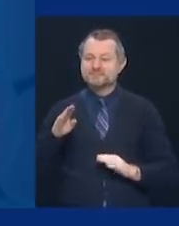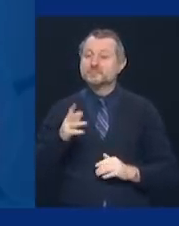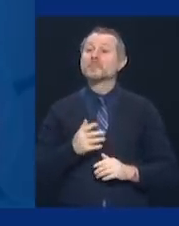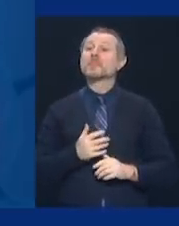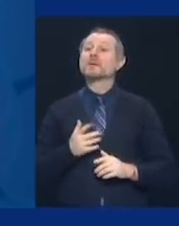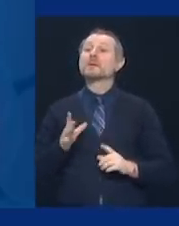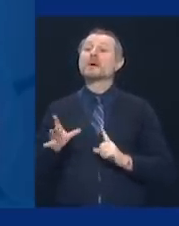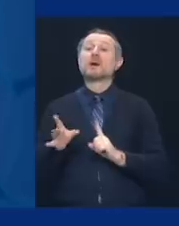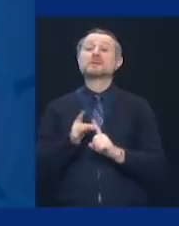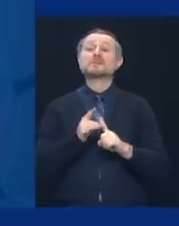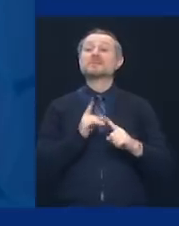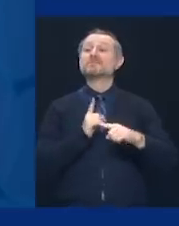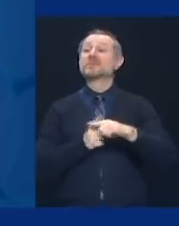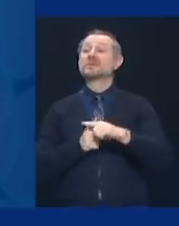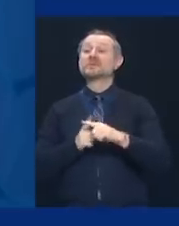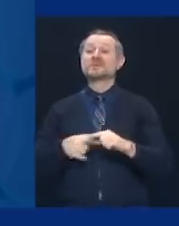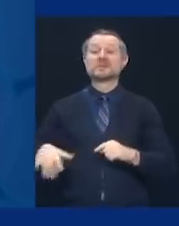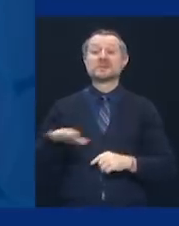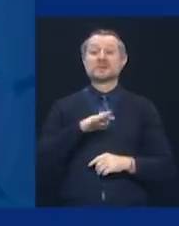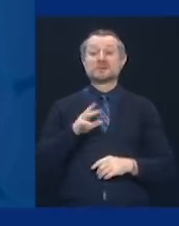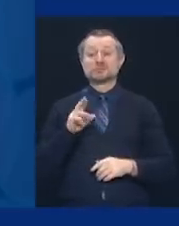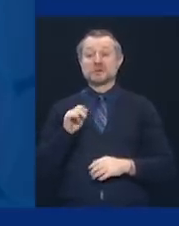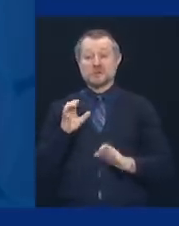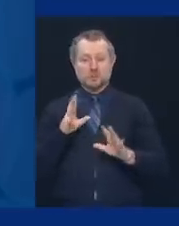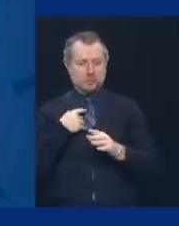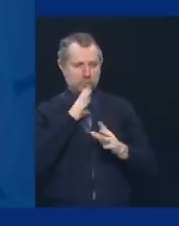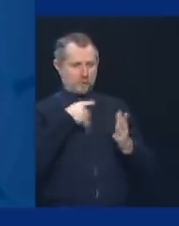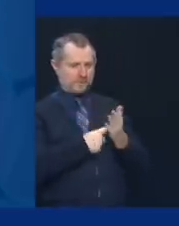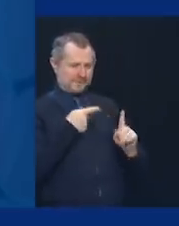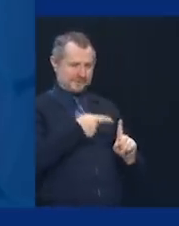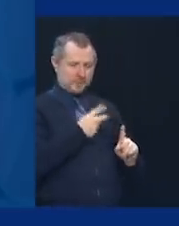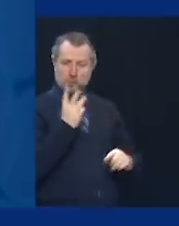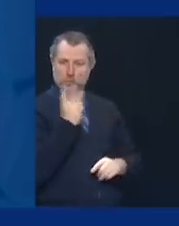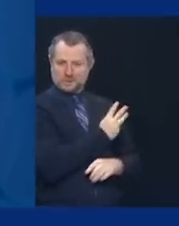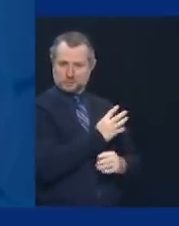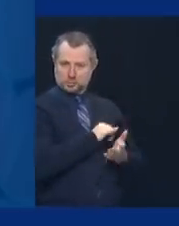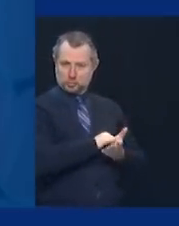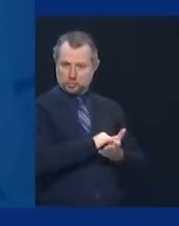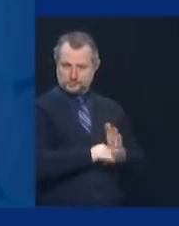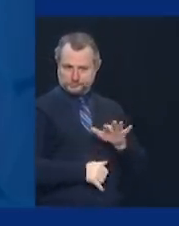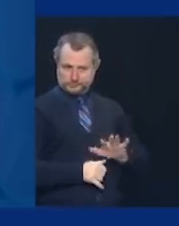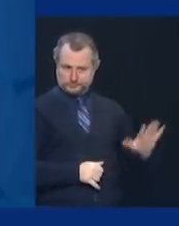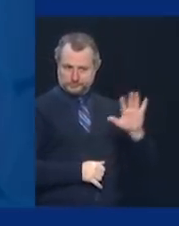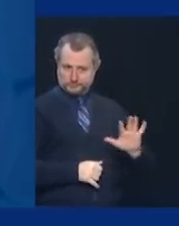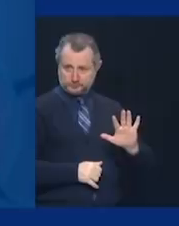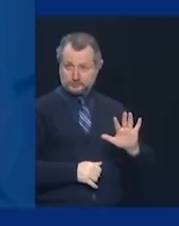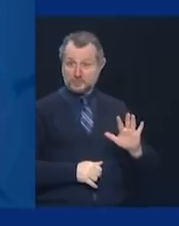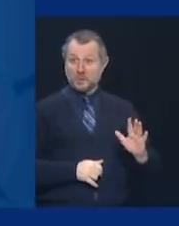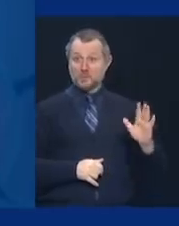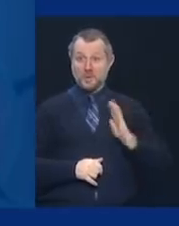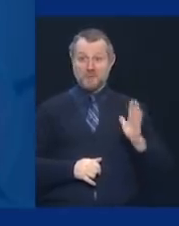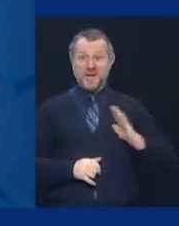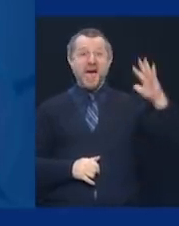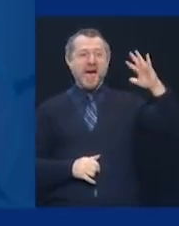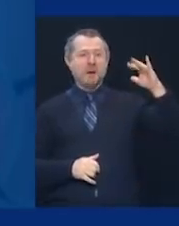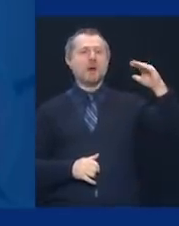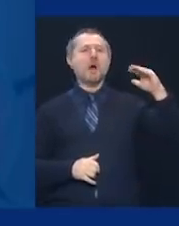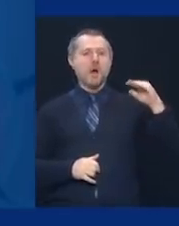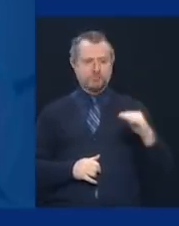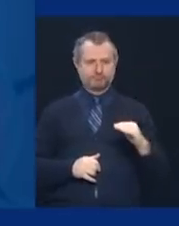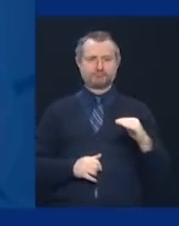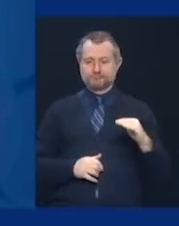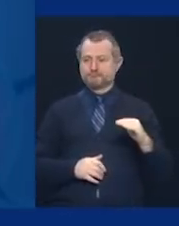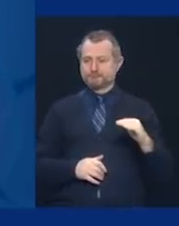Positivity, Western New York, down from where they were, and